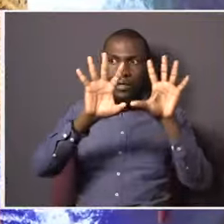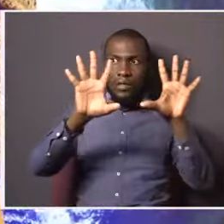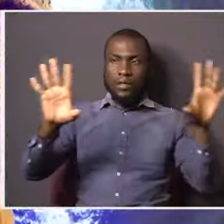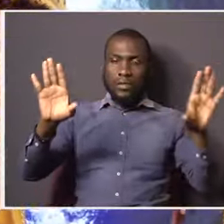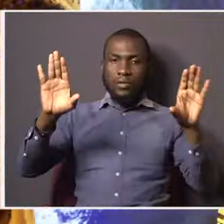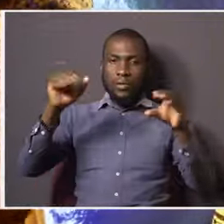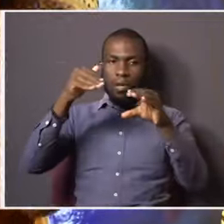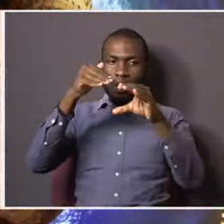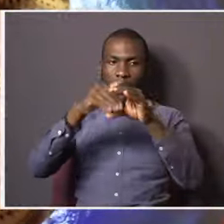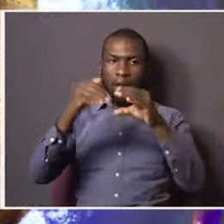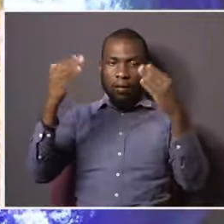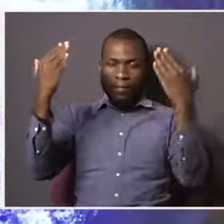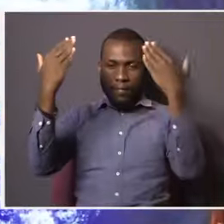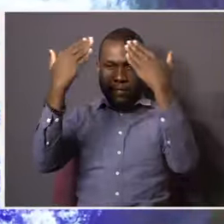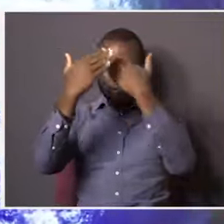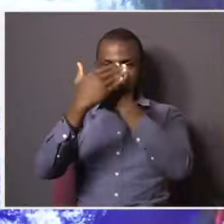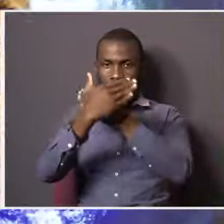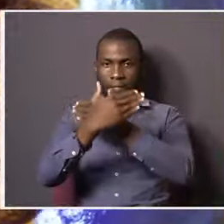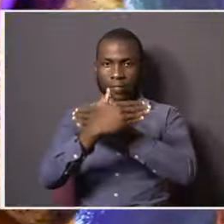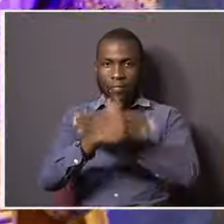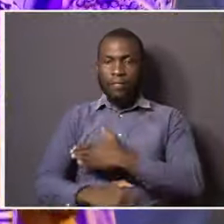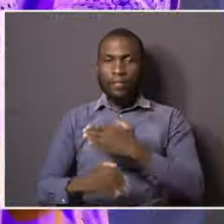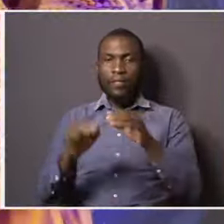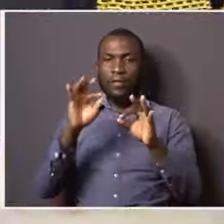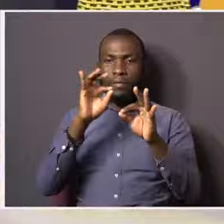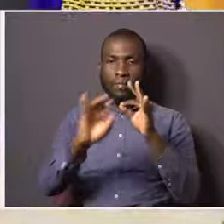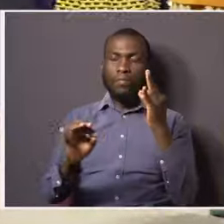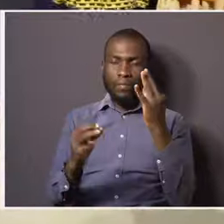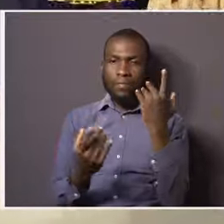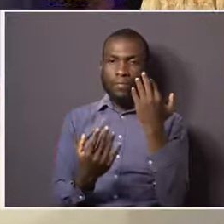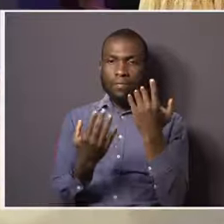shine darkness, to Lord. Shadows. Burn like a fire.